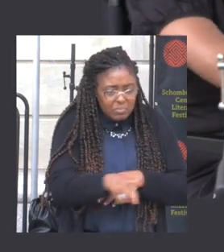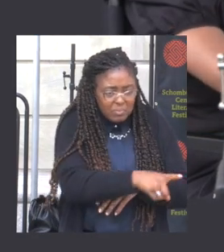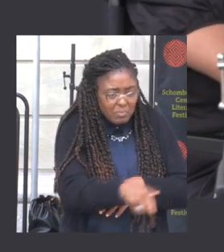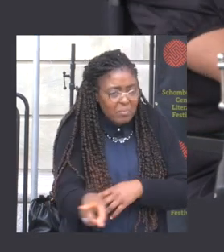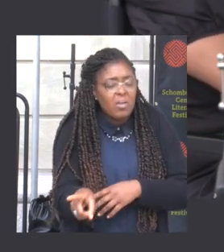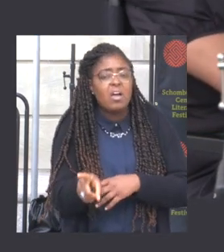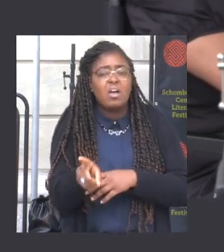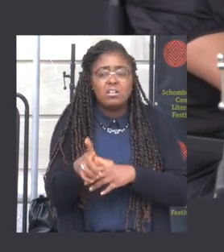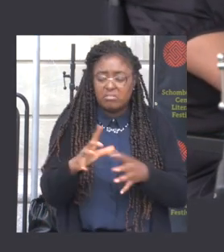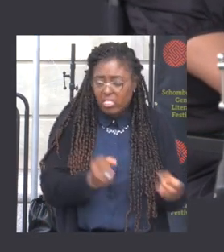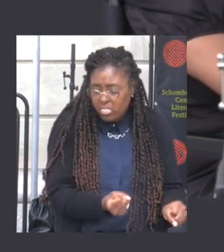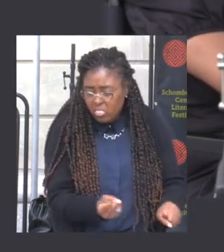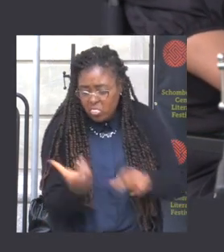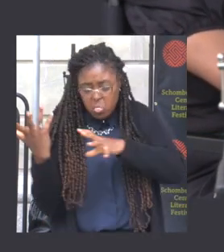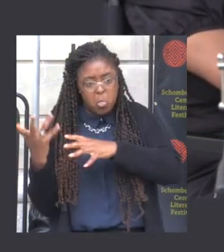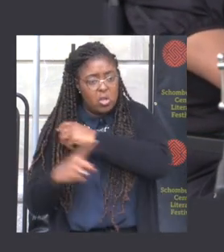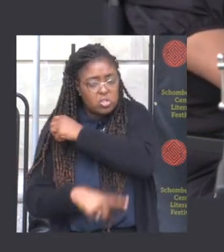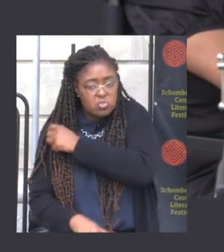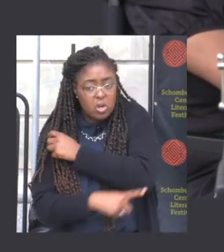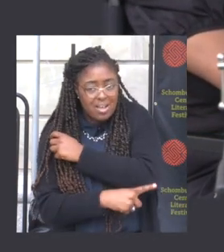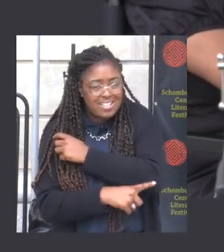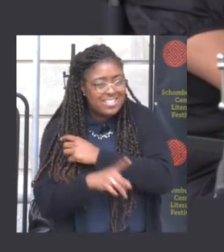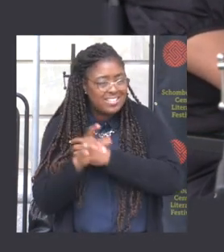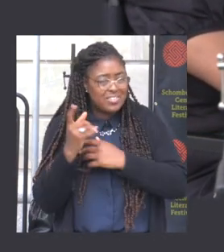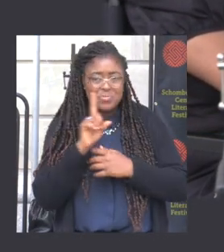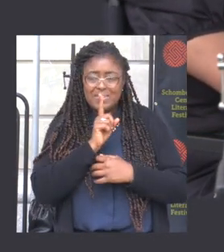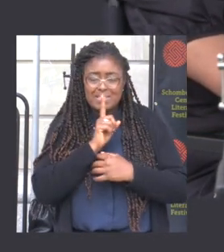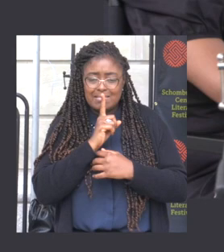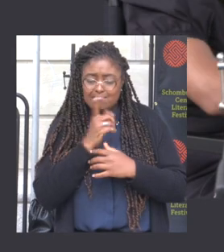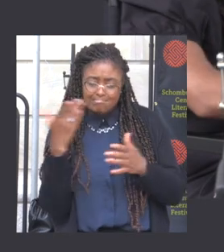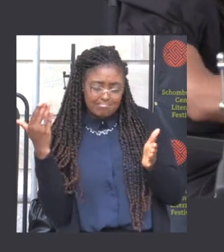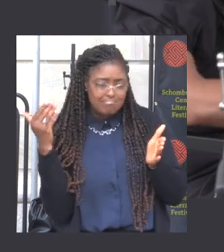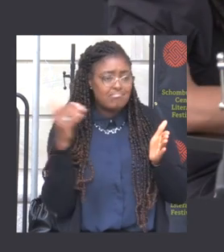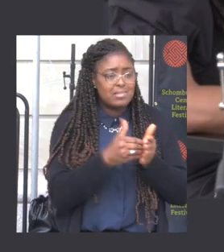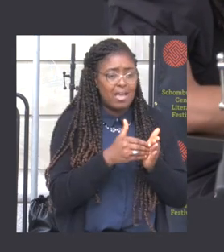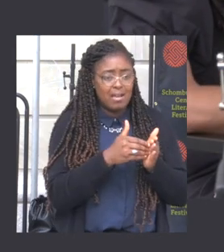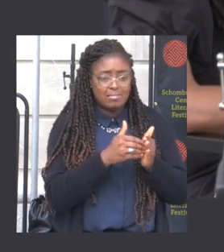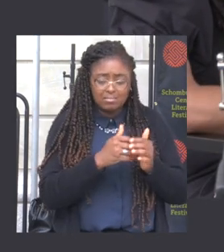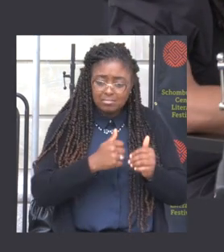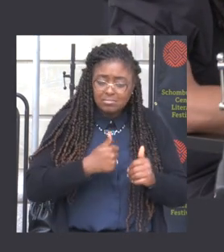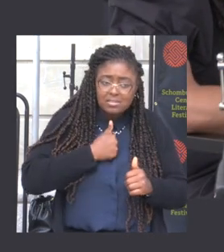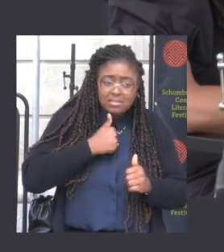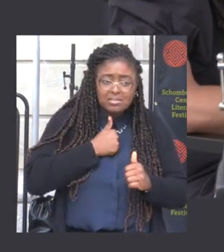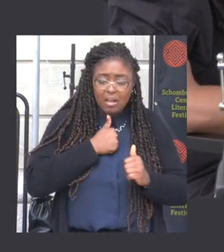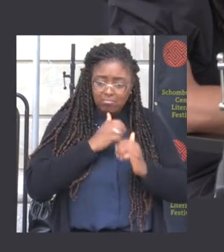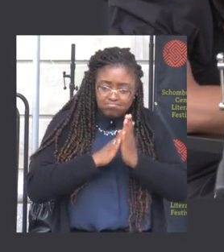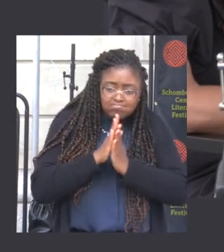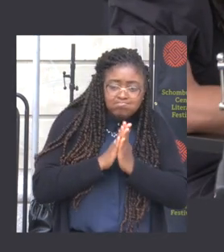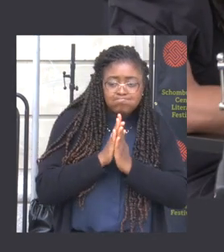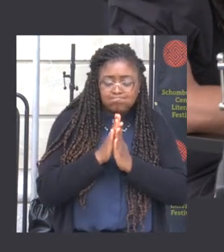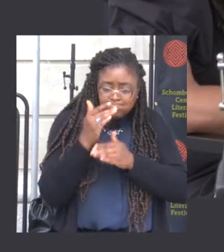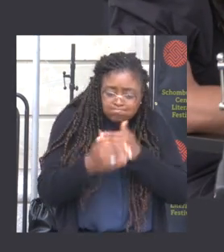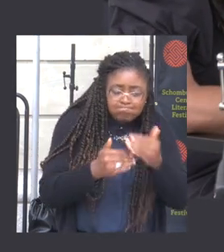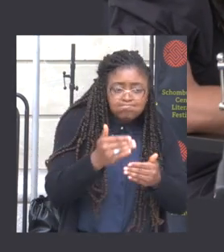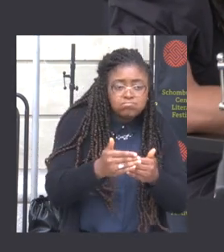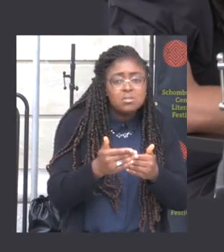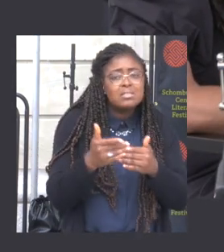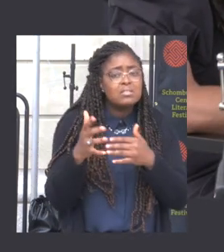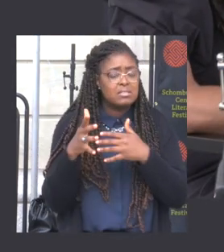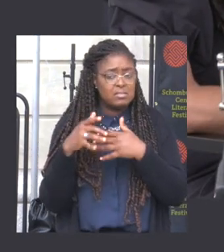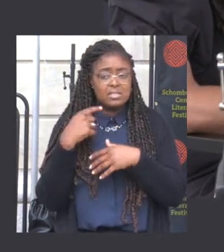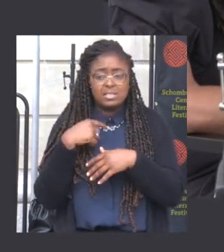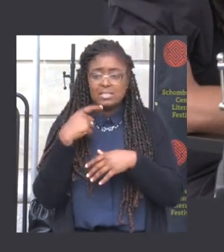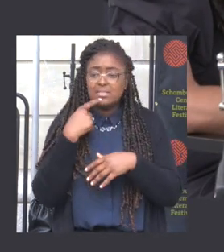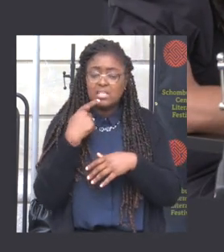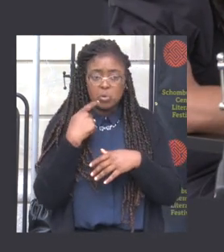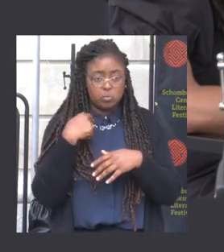This is how opposed they are to like self-determination. The Black folks saying that even if this system doesn't want to take care of us, we are going to